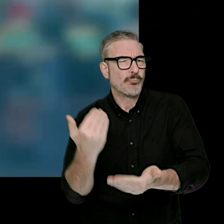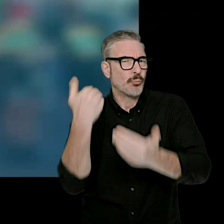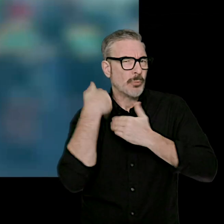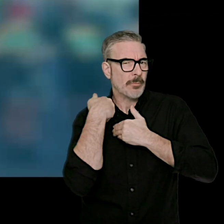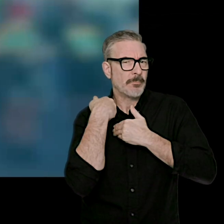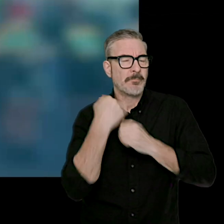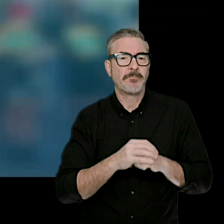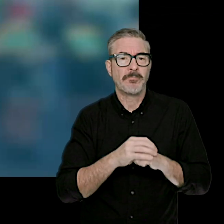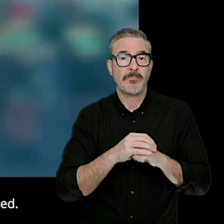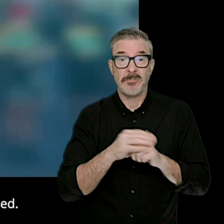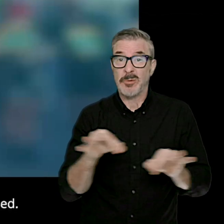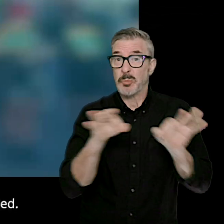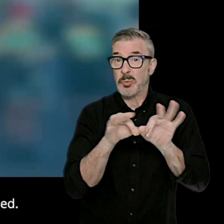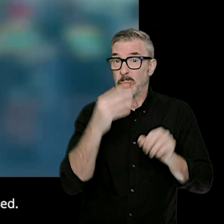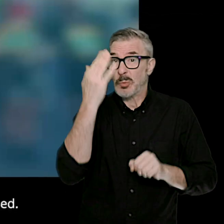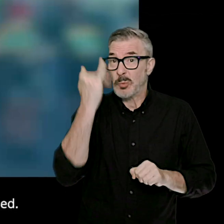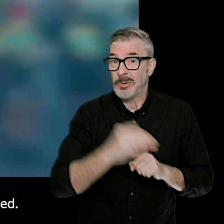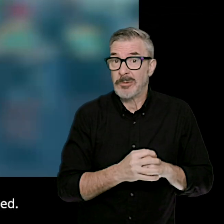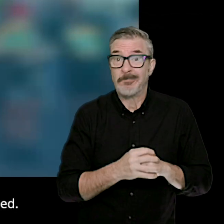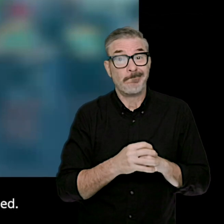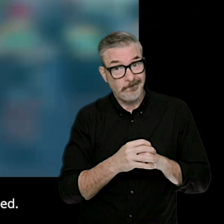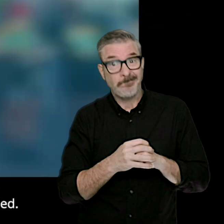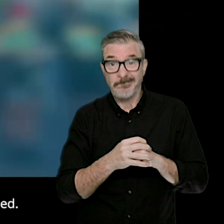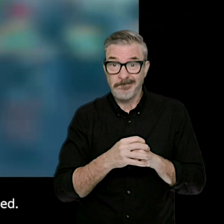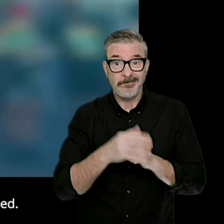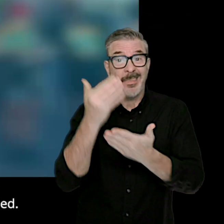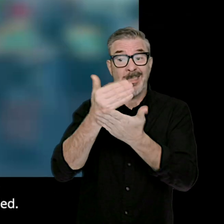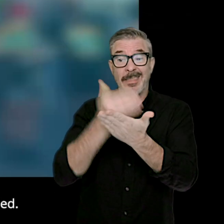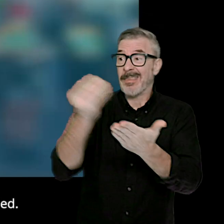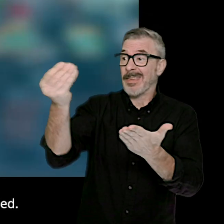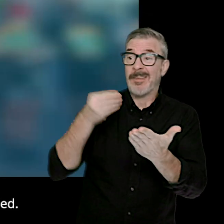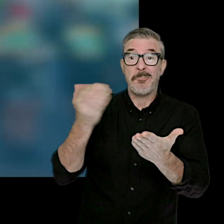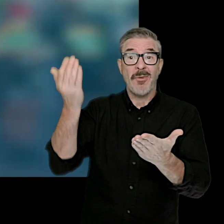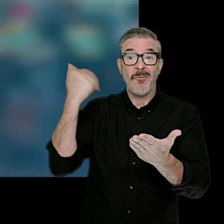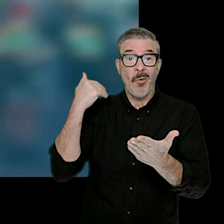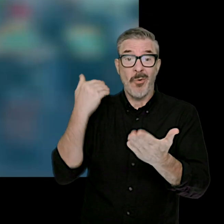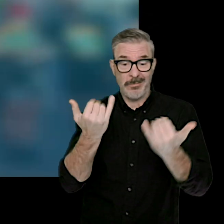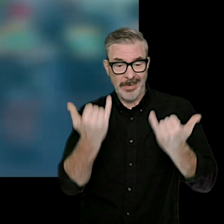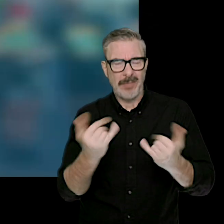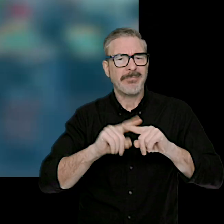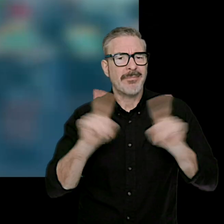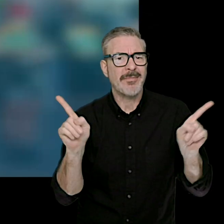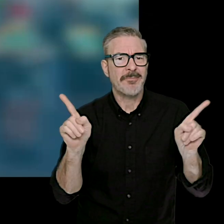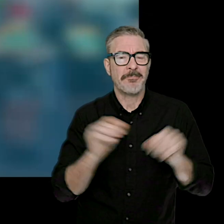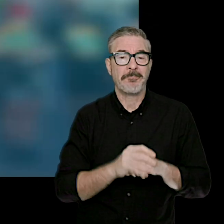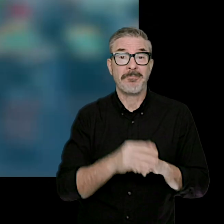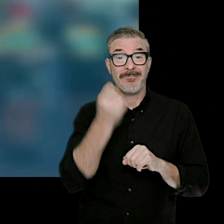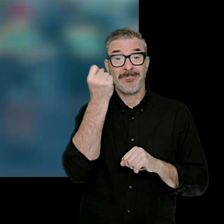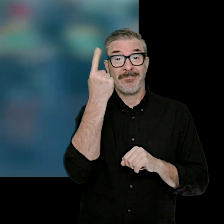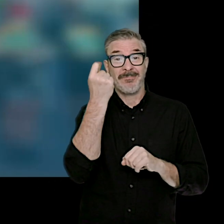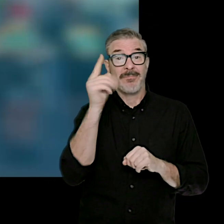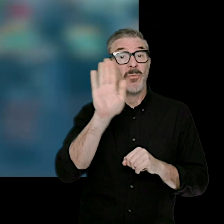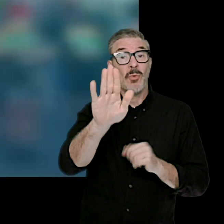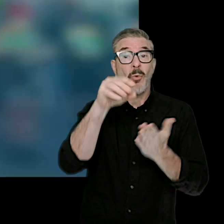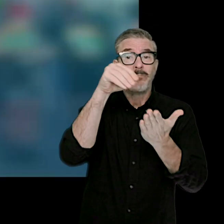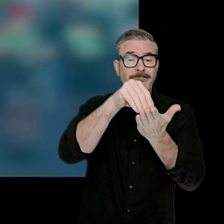job description, especially when they aren't similar to the job description you were provided, or in terms of